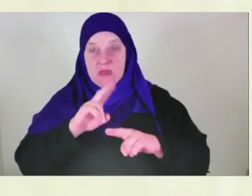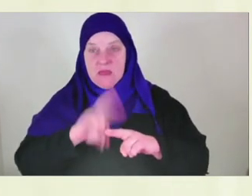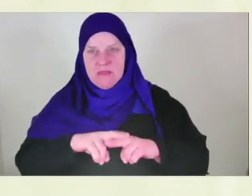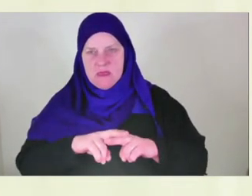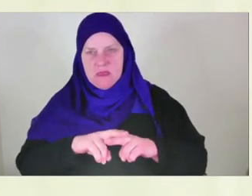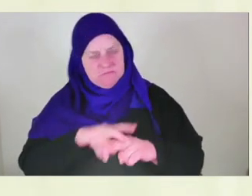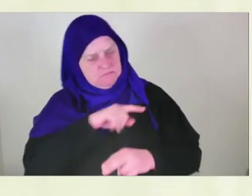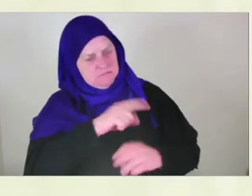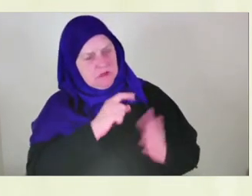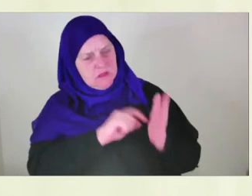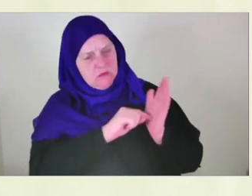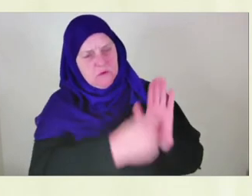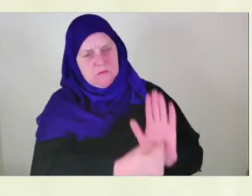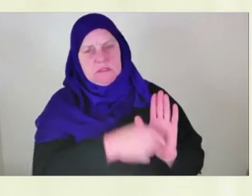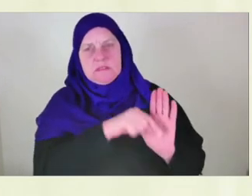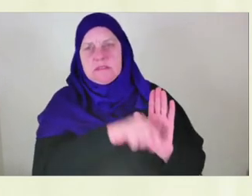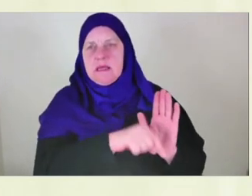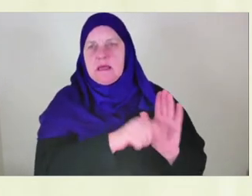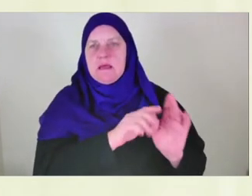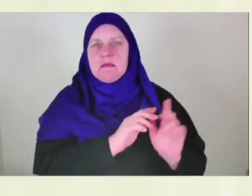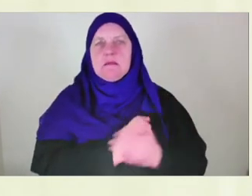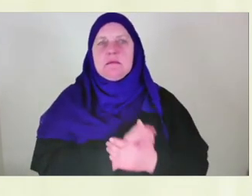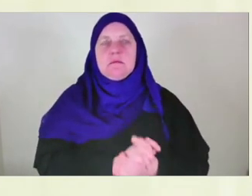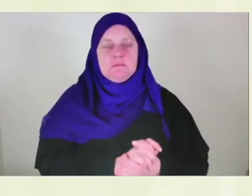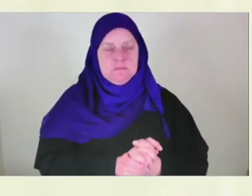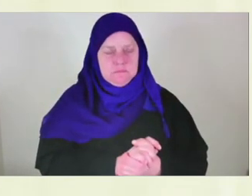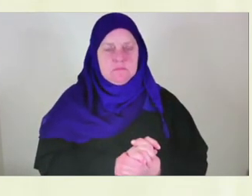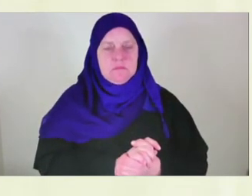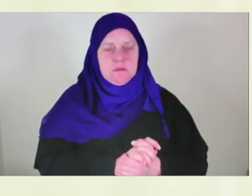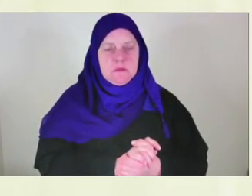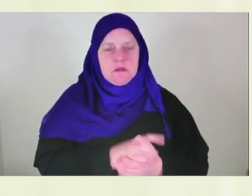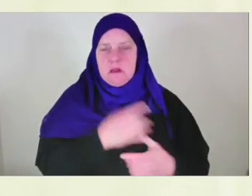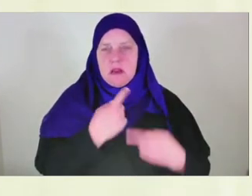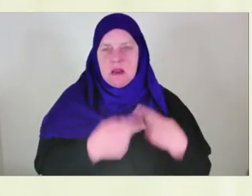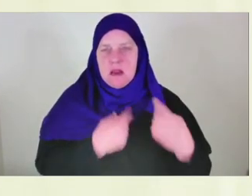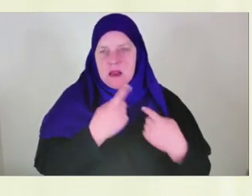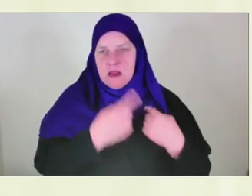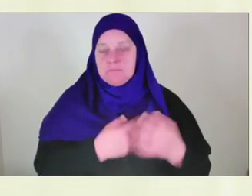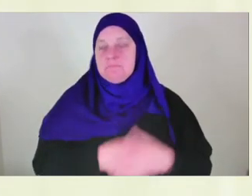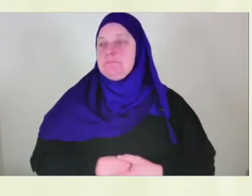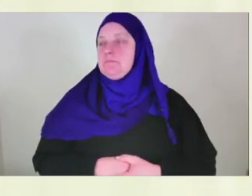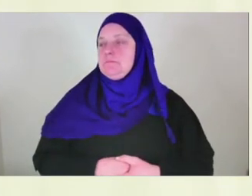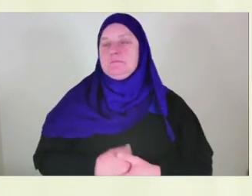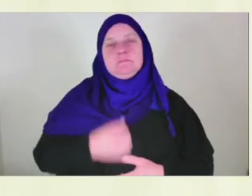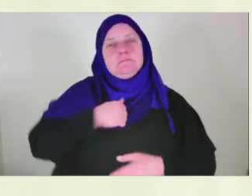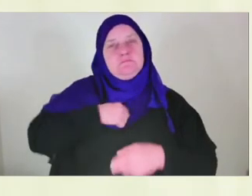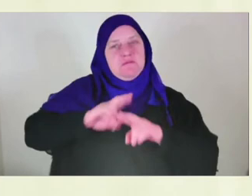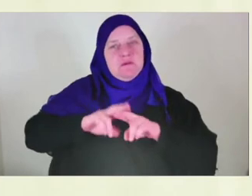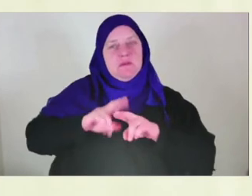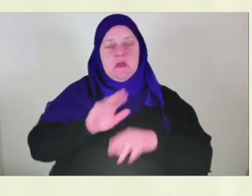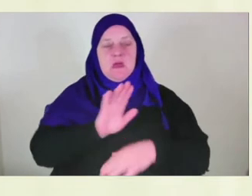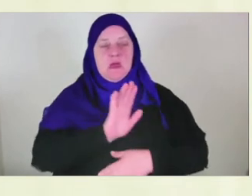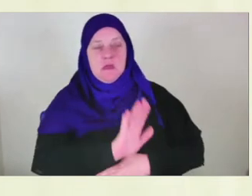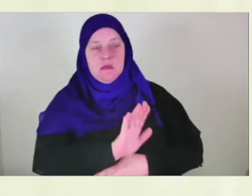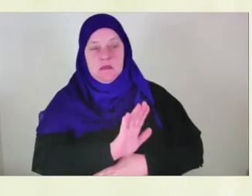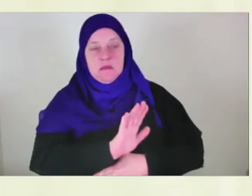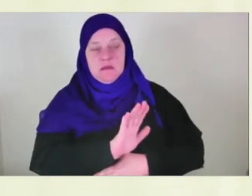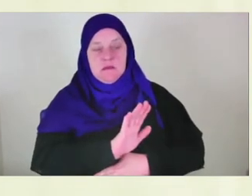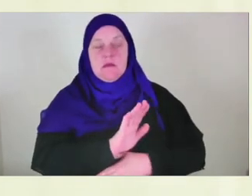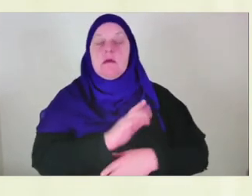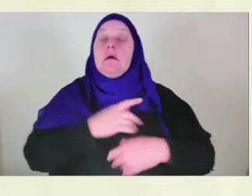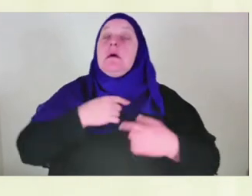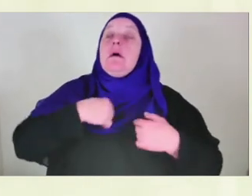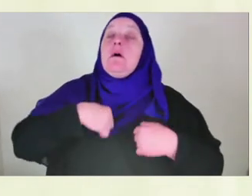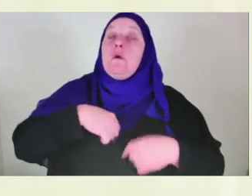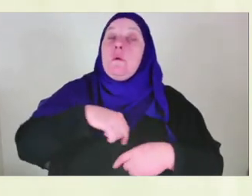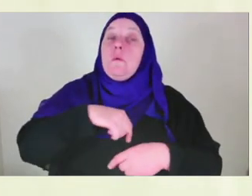My father said to me, we are told by the messenger of God to give a believer 70 excuses. He says, what